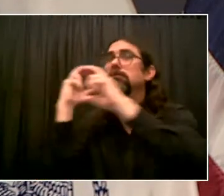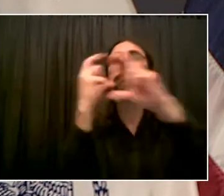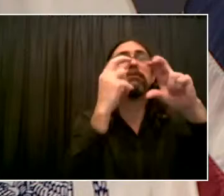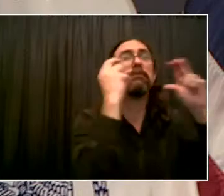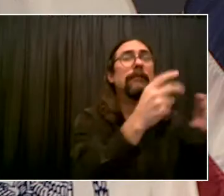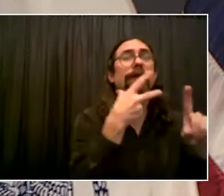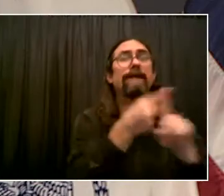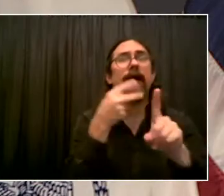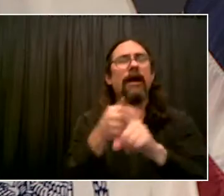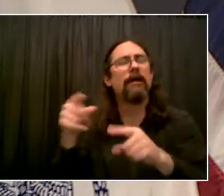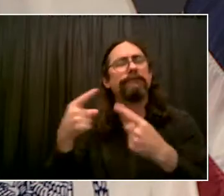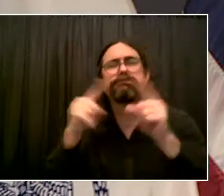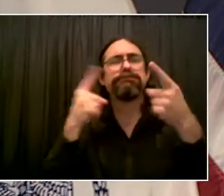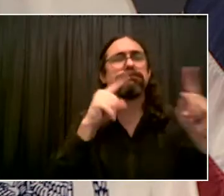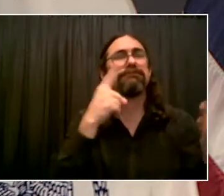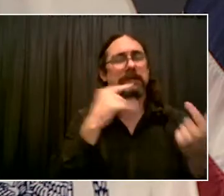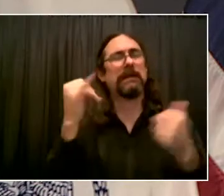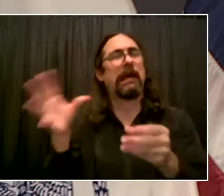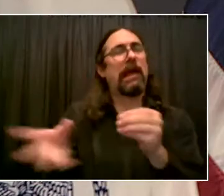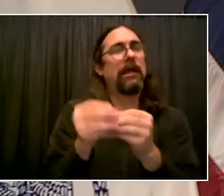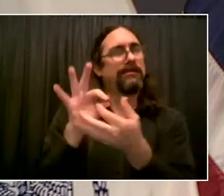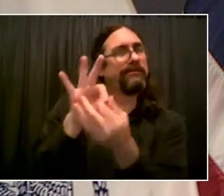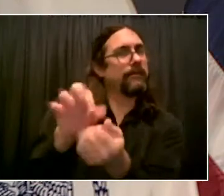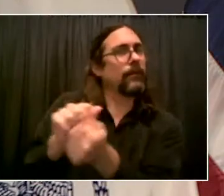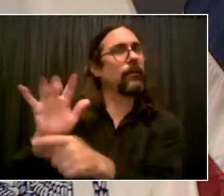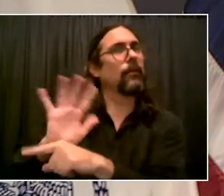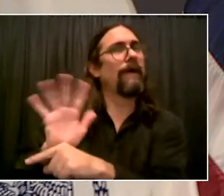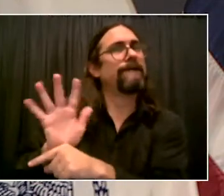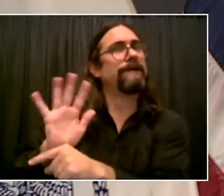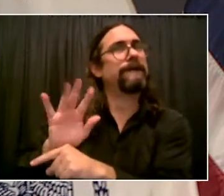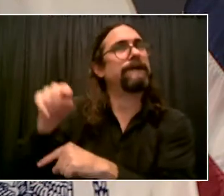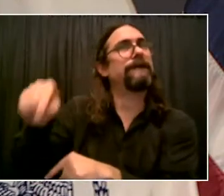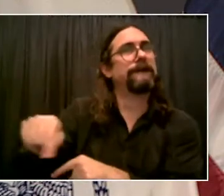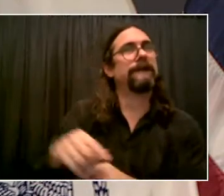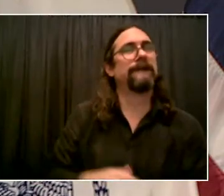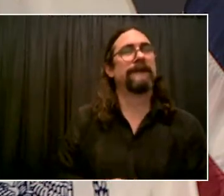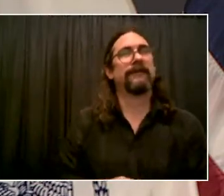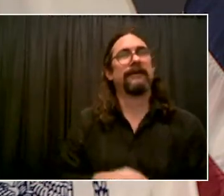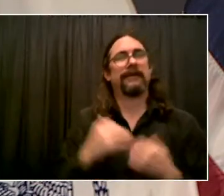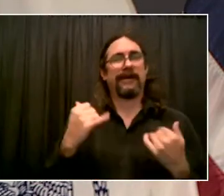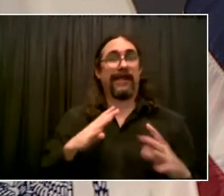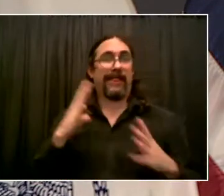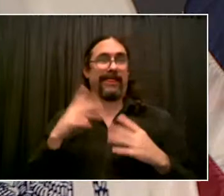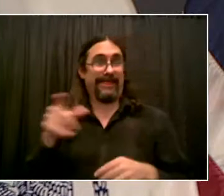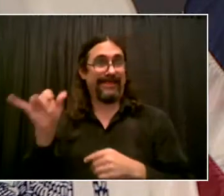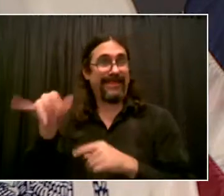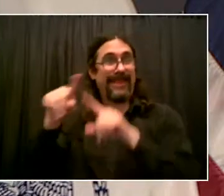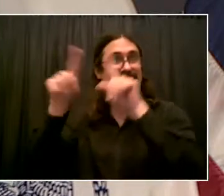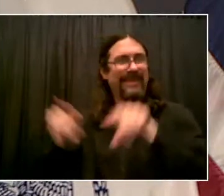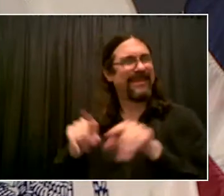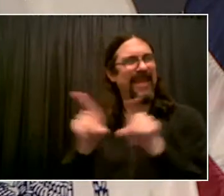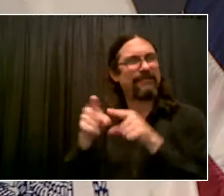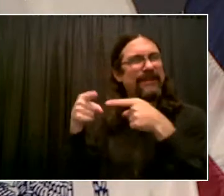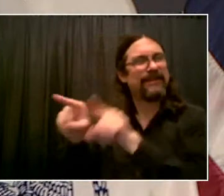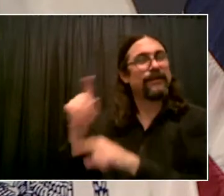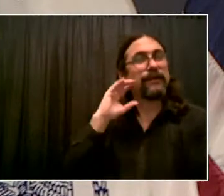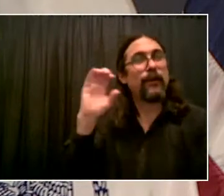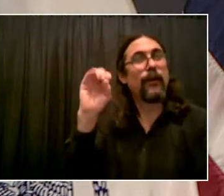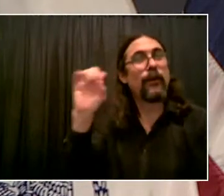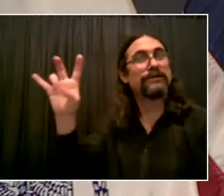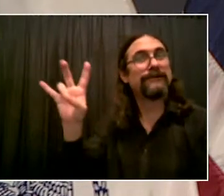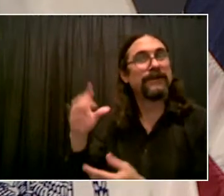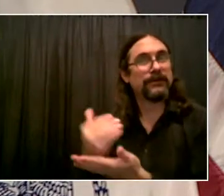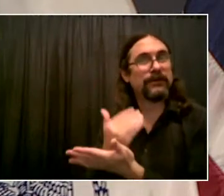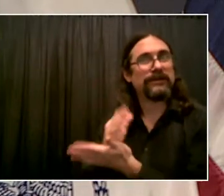go see him in the movie theater. You can get vaccinated, you can get the $100 incentive, and you can